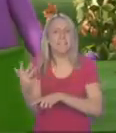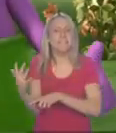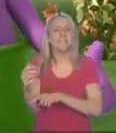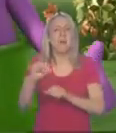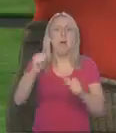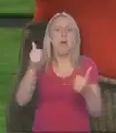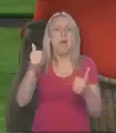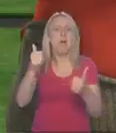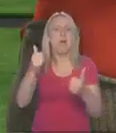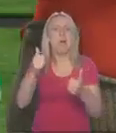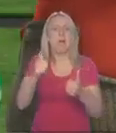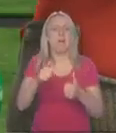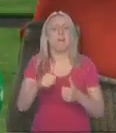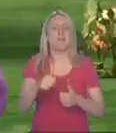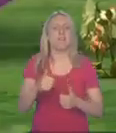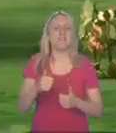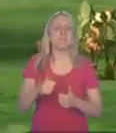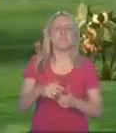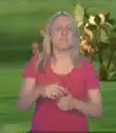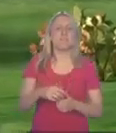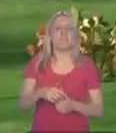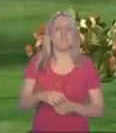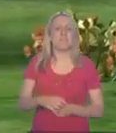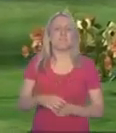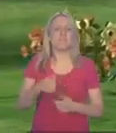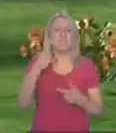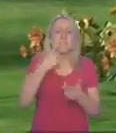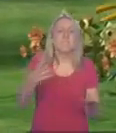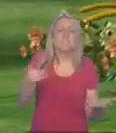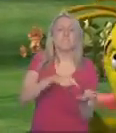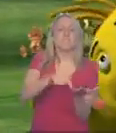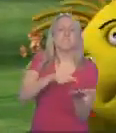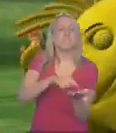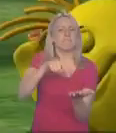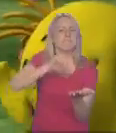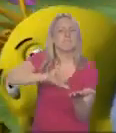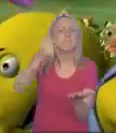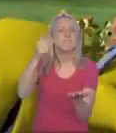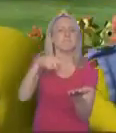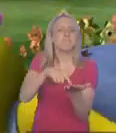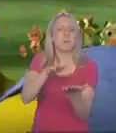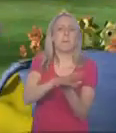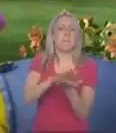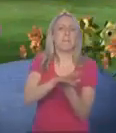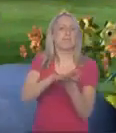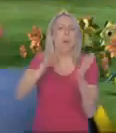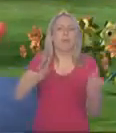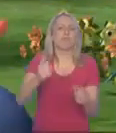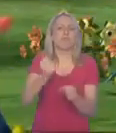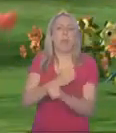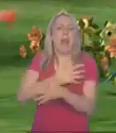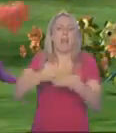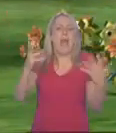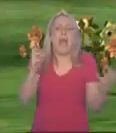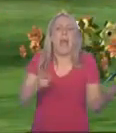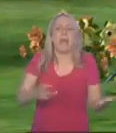the grass. Oh, yeah. You see, the Rainbow's End remote is wonderful because it means we don't